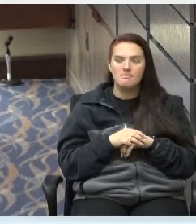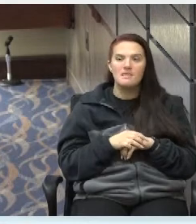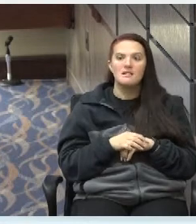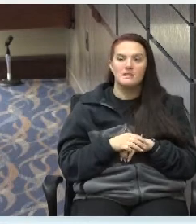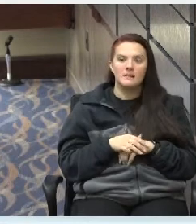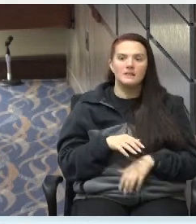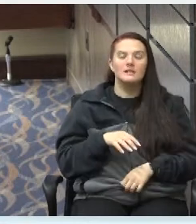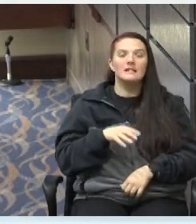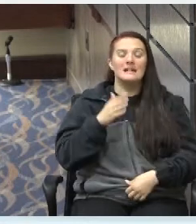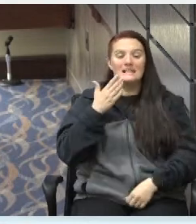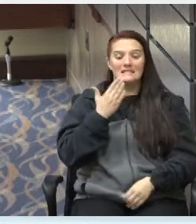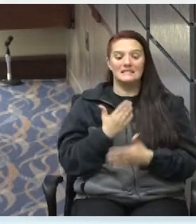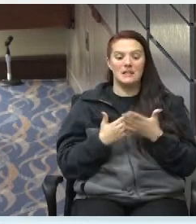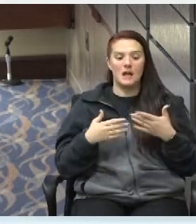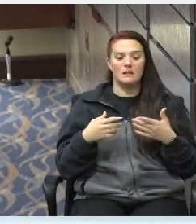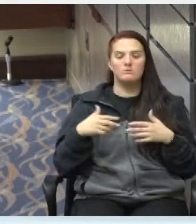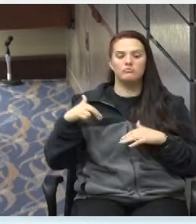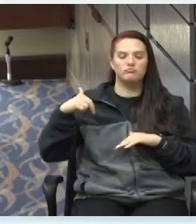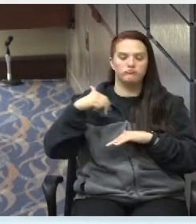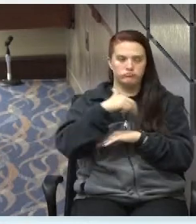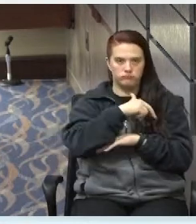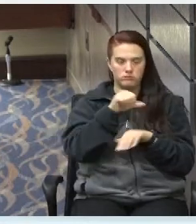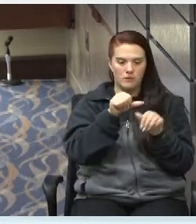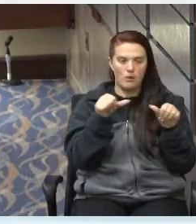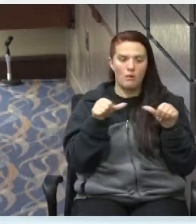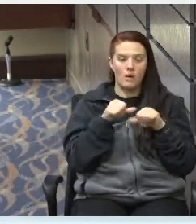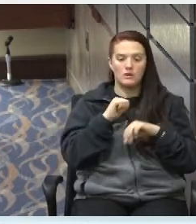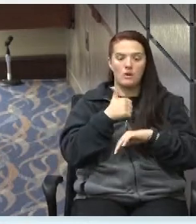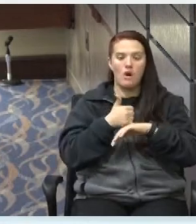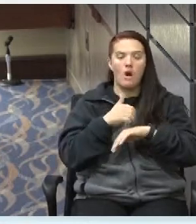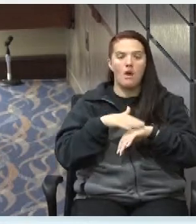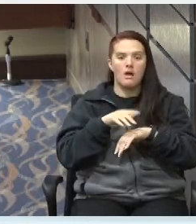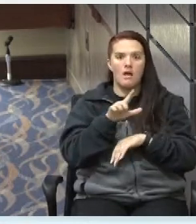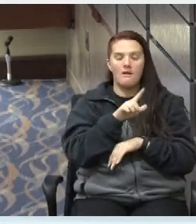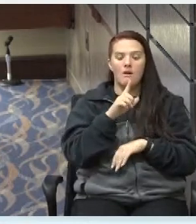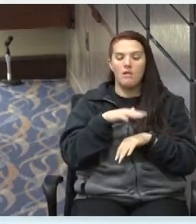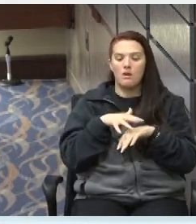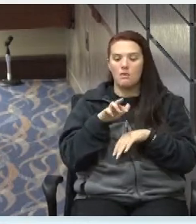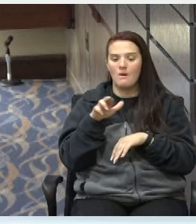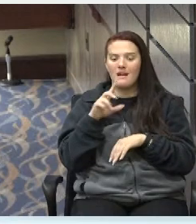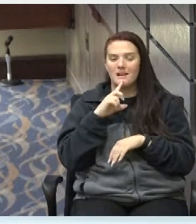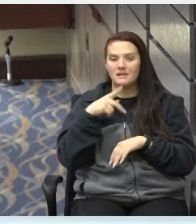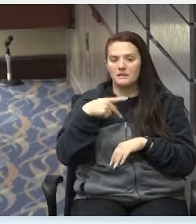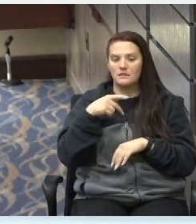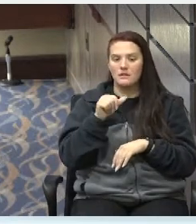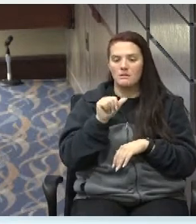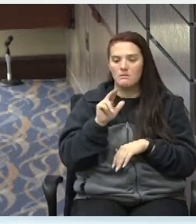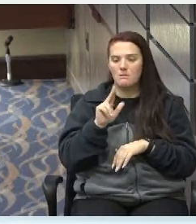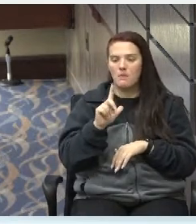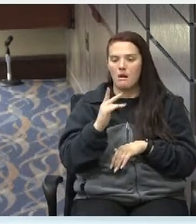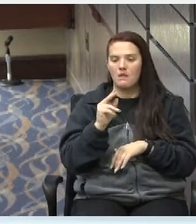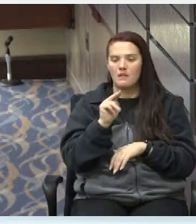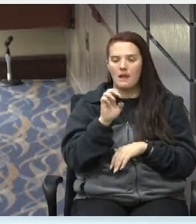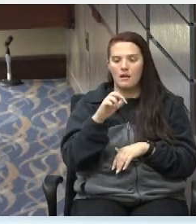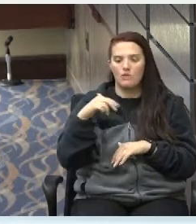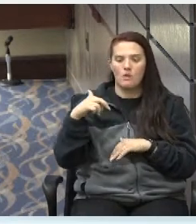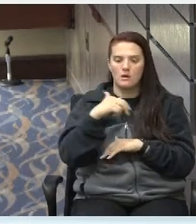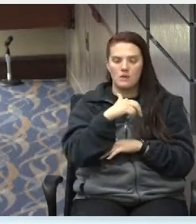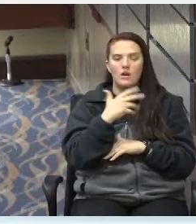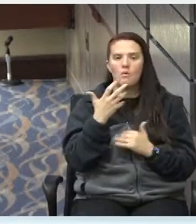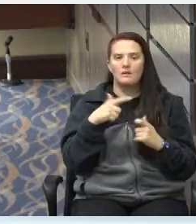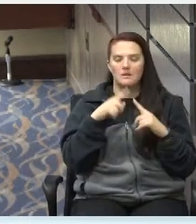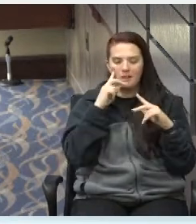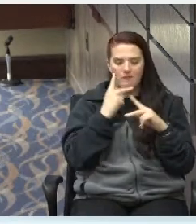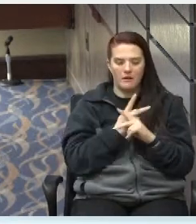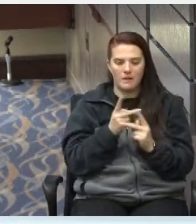some crosswalks that we've installed, the ones on the left, Colcord, the one on the right is the Paul Kane crosswalk. He really wants me to figure out a